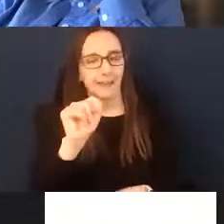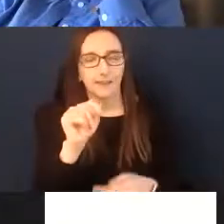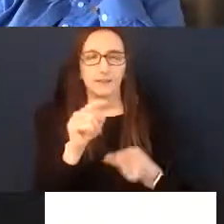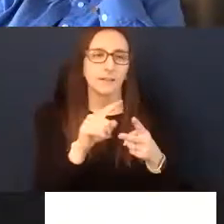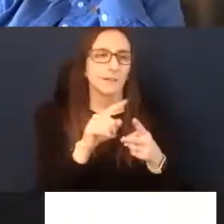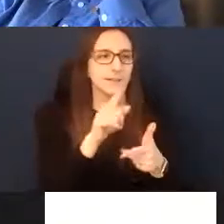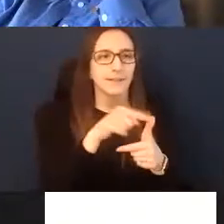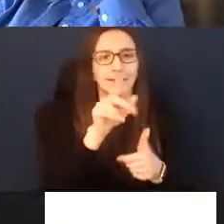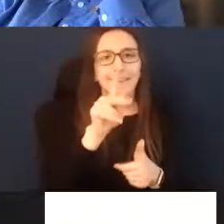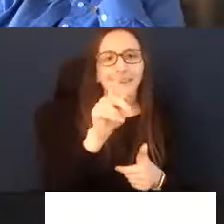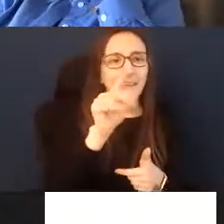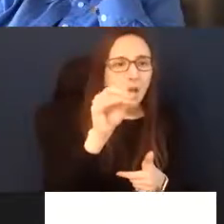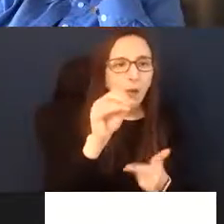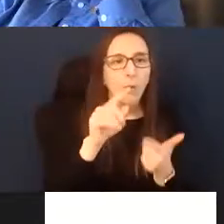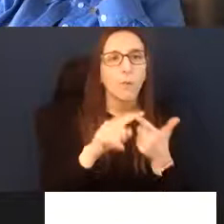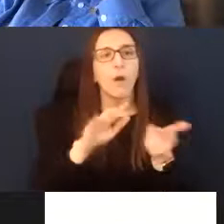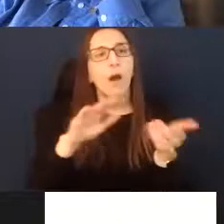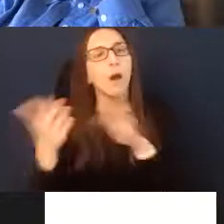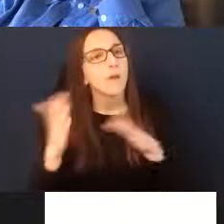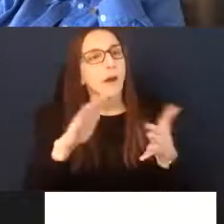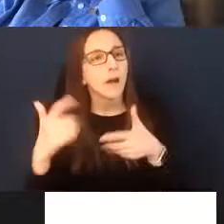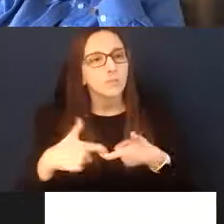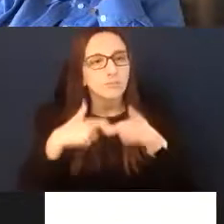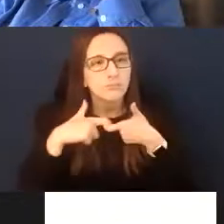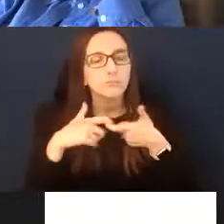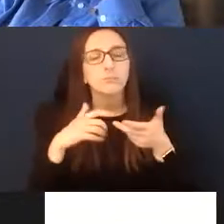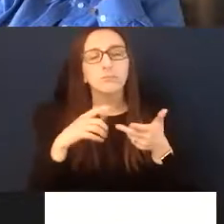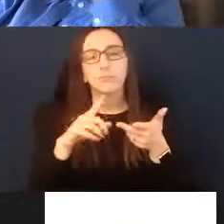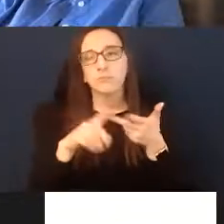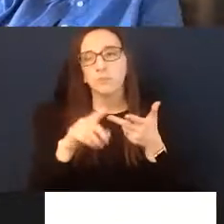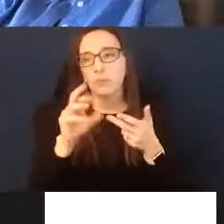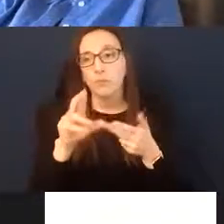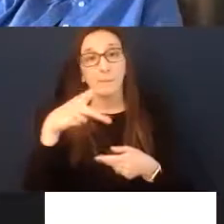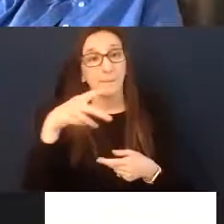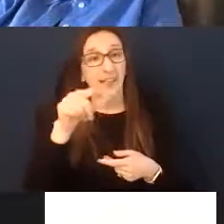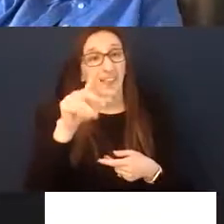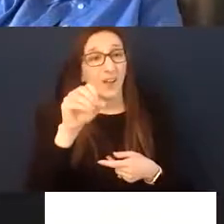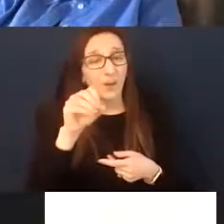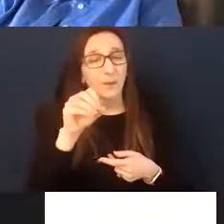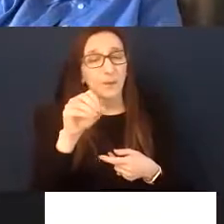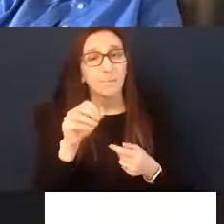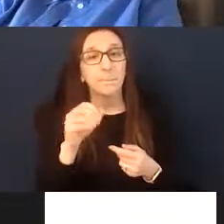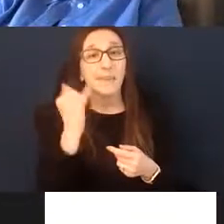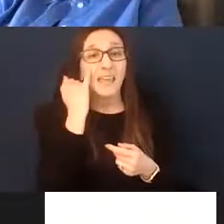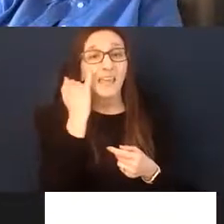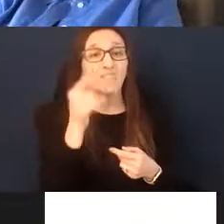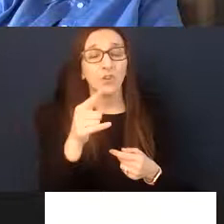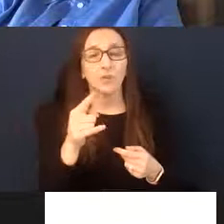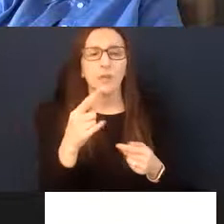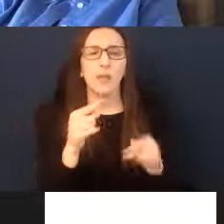intermittent fasting, paleo diet, or something completely different, is the act of restricting a whole food